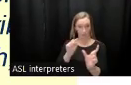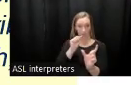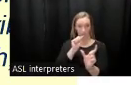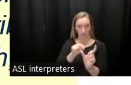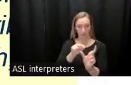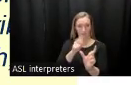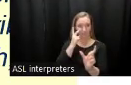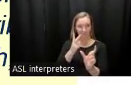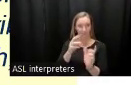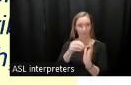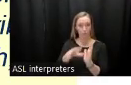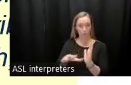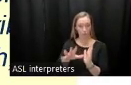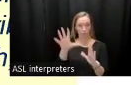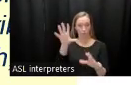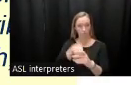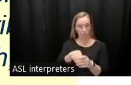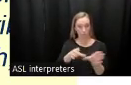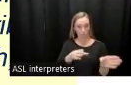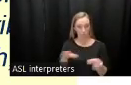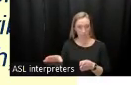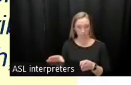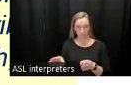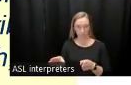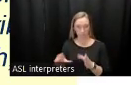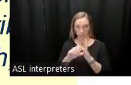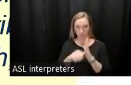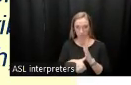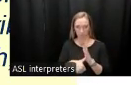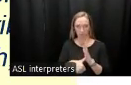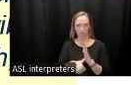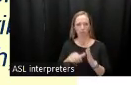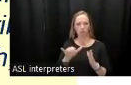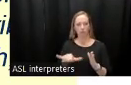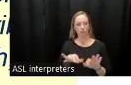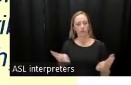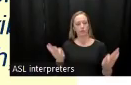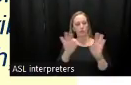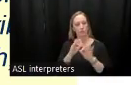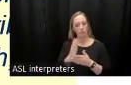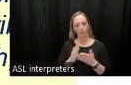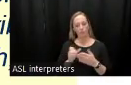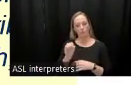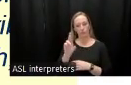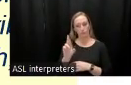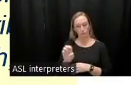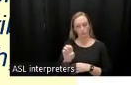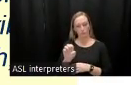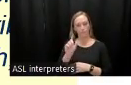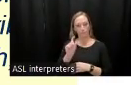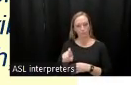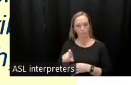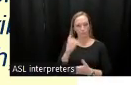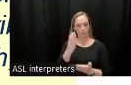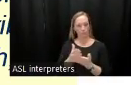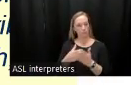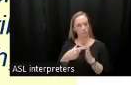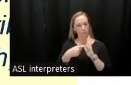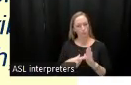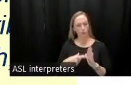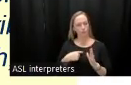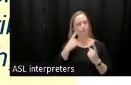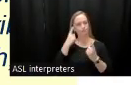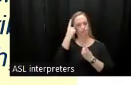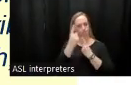the student involvement plan. So since that's an important part of SURE, you have to show that you are thoughtful and careful